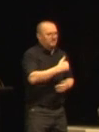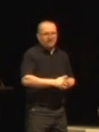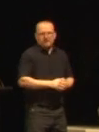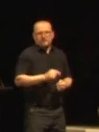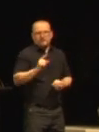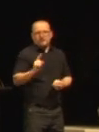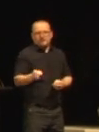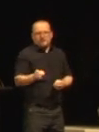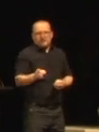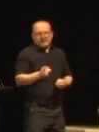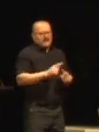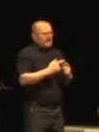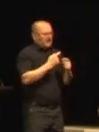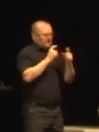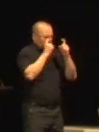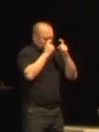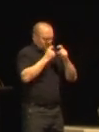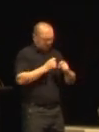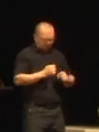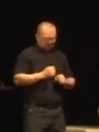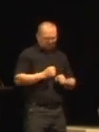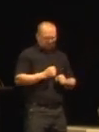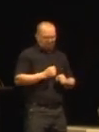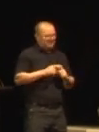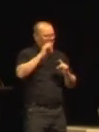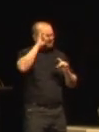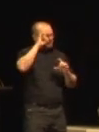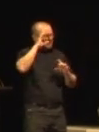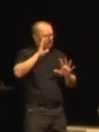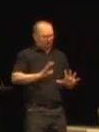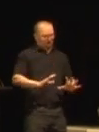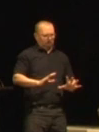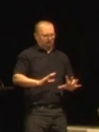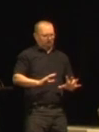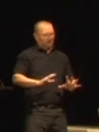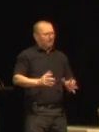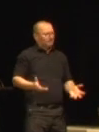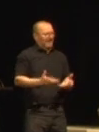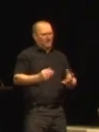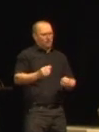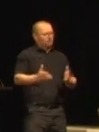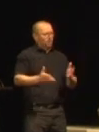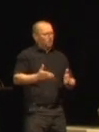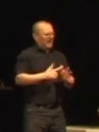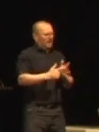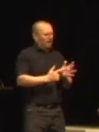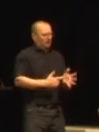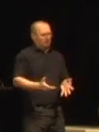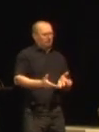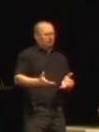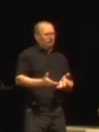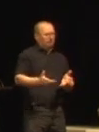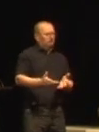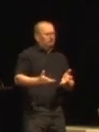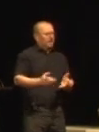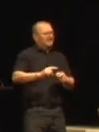He's really deeply unsettled by this, freaked out, on the verge of being freaked out. By playing with another kind